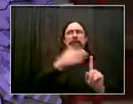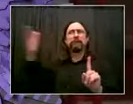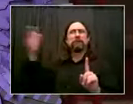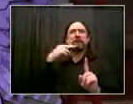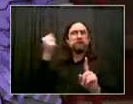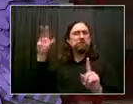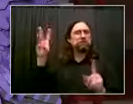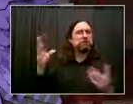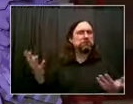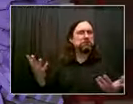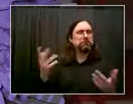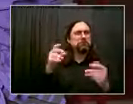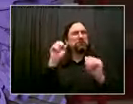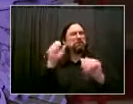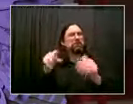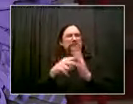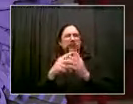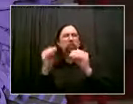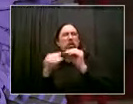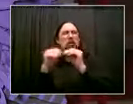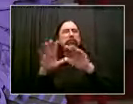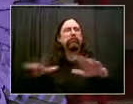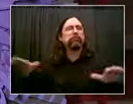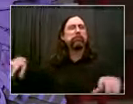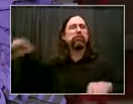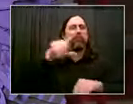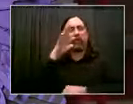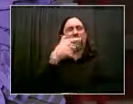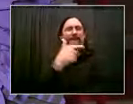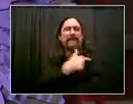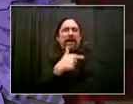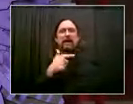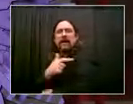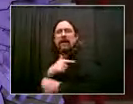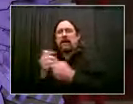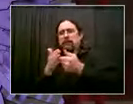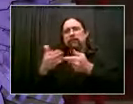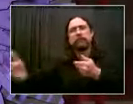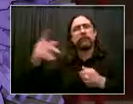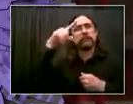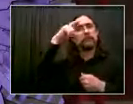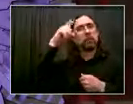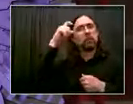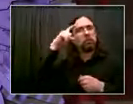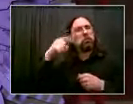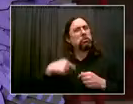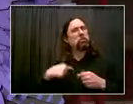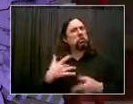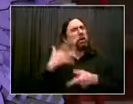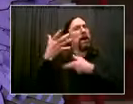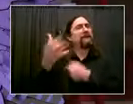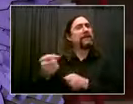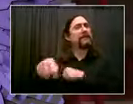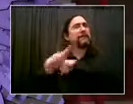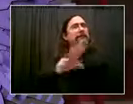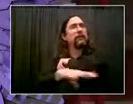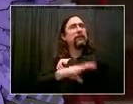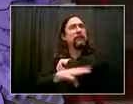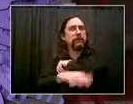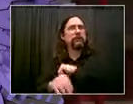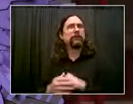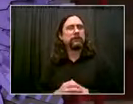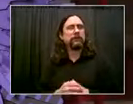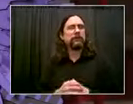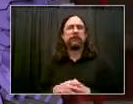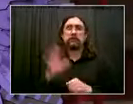our children. We have invested in nurses, in ventilation, and in testing for our schools. And thanks to our gold standards to health and